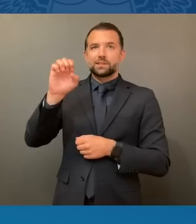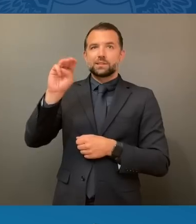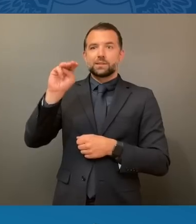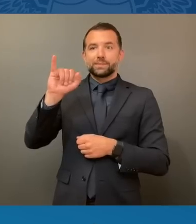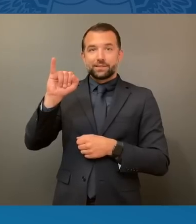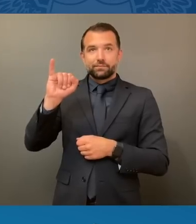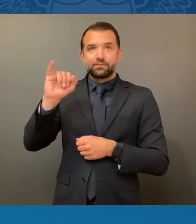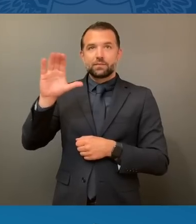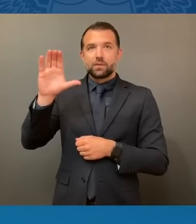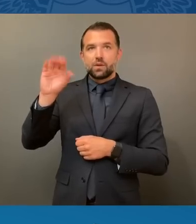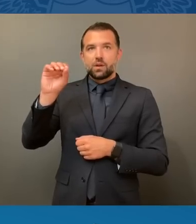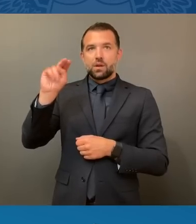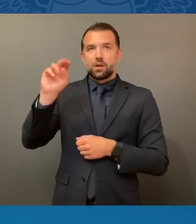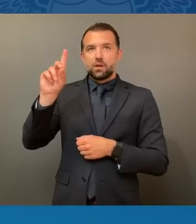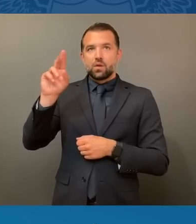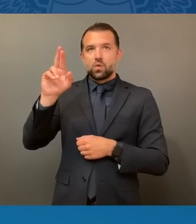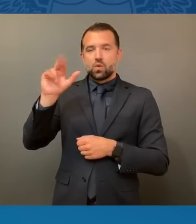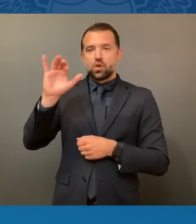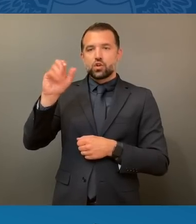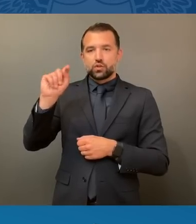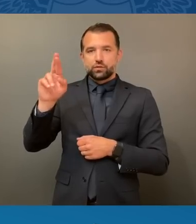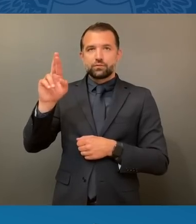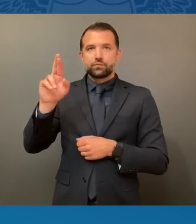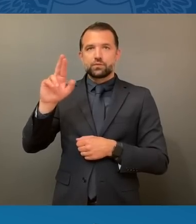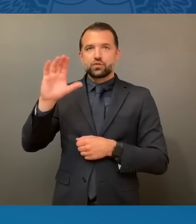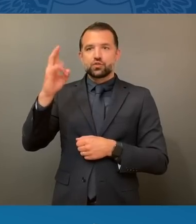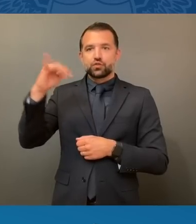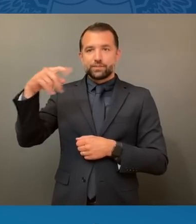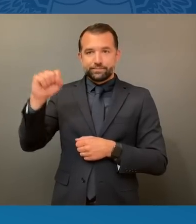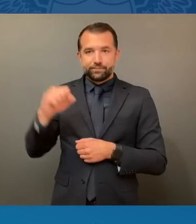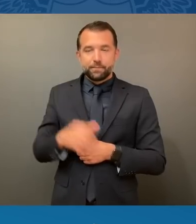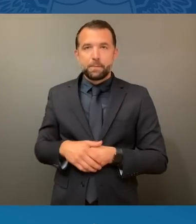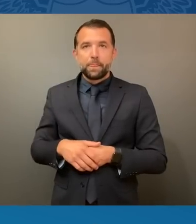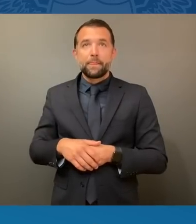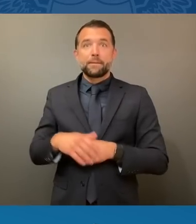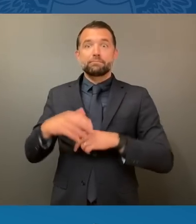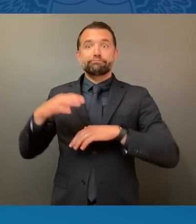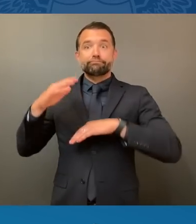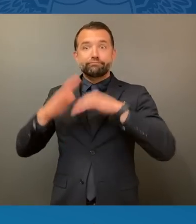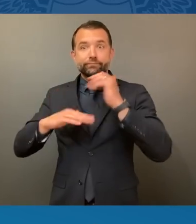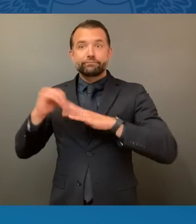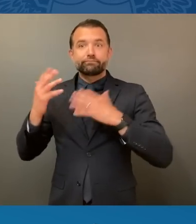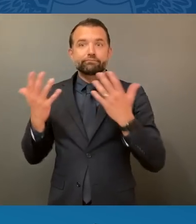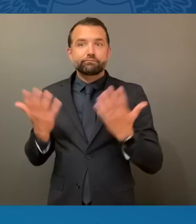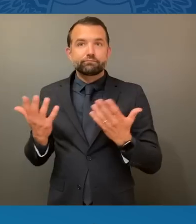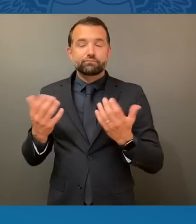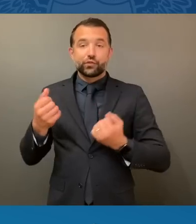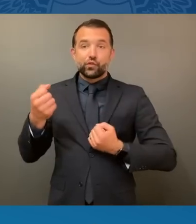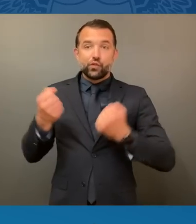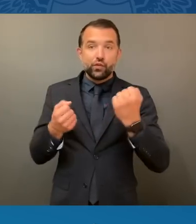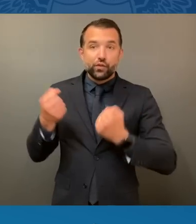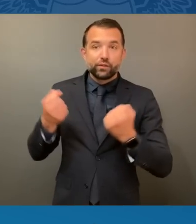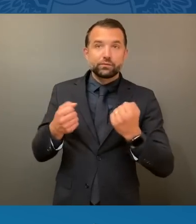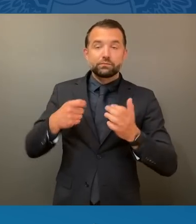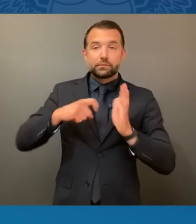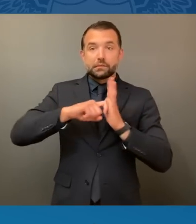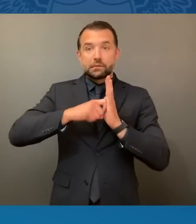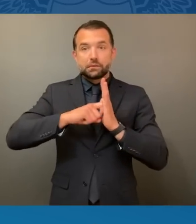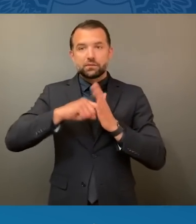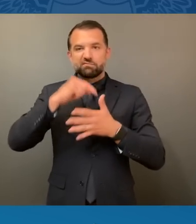energy economy, doing a lot of investment in the innovations around electric vehicles, school